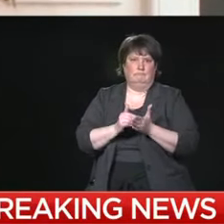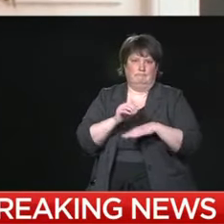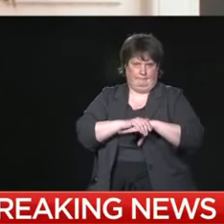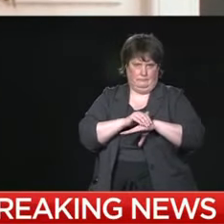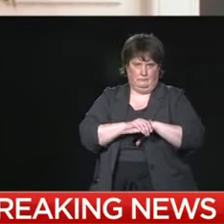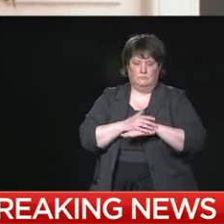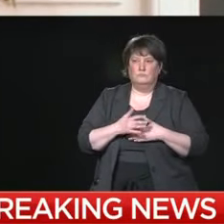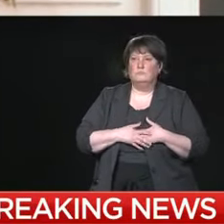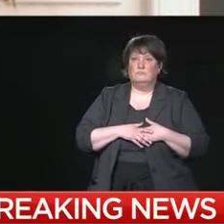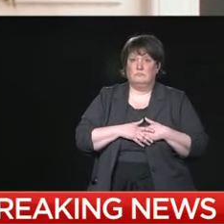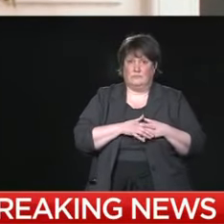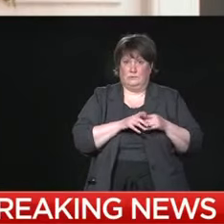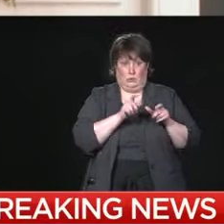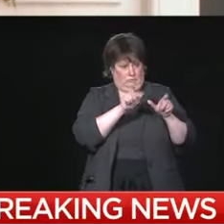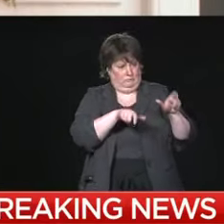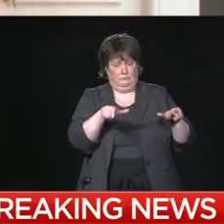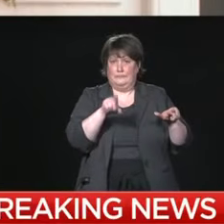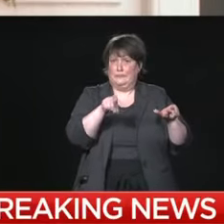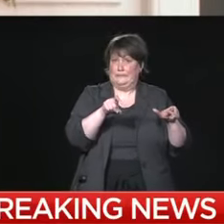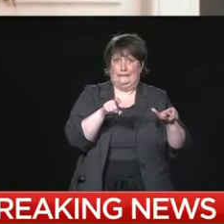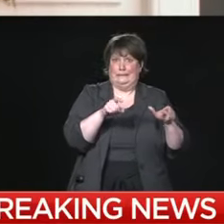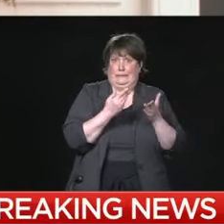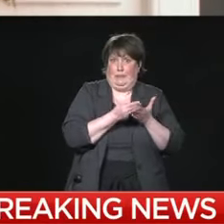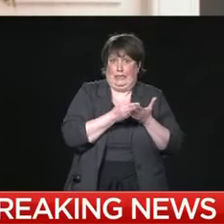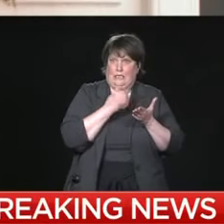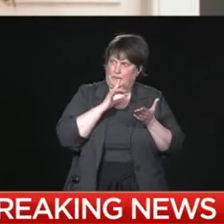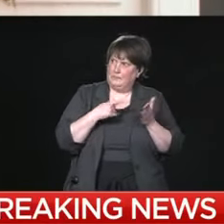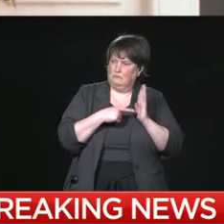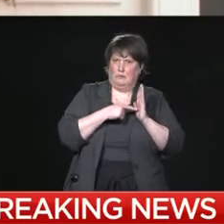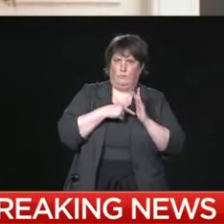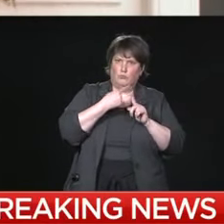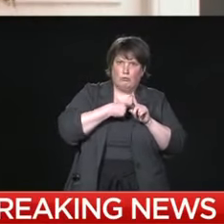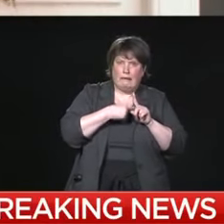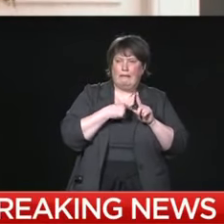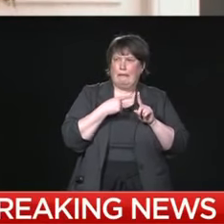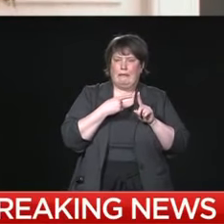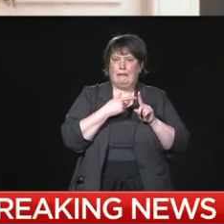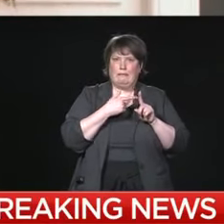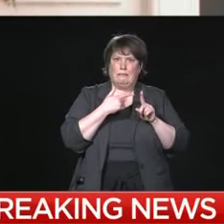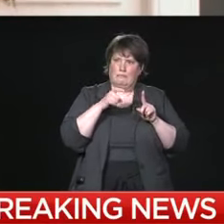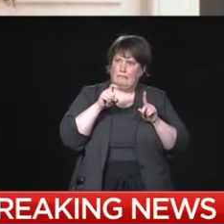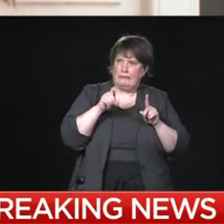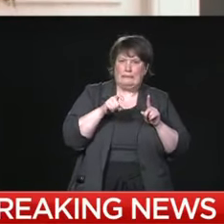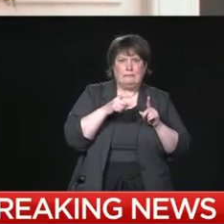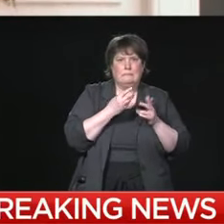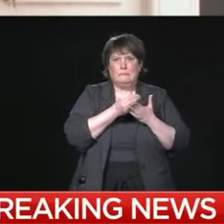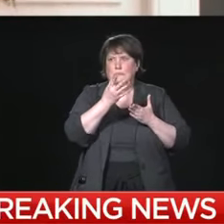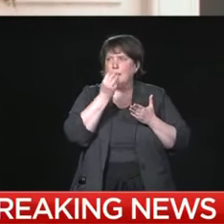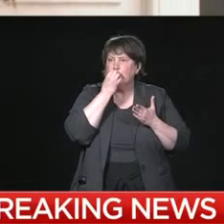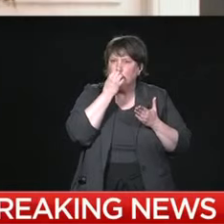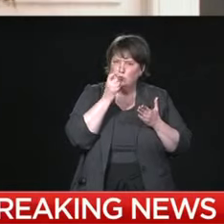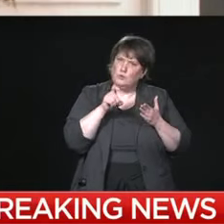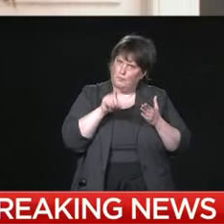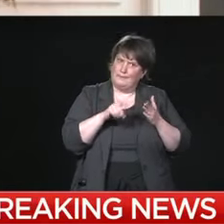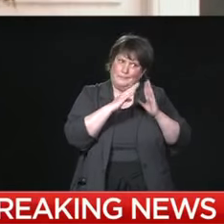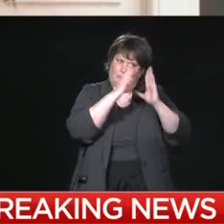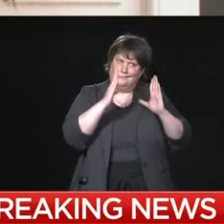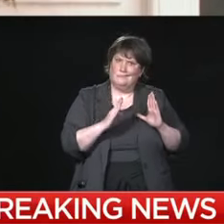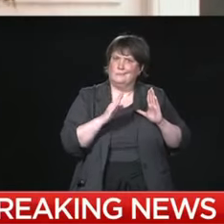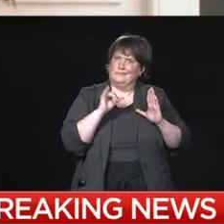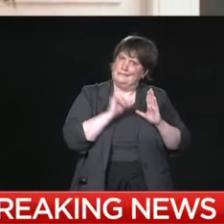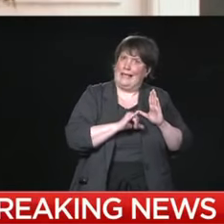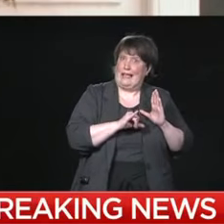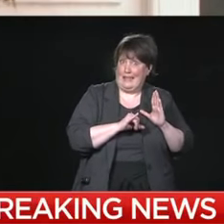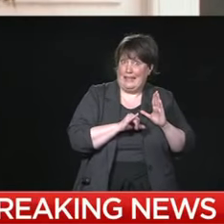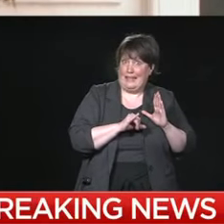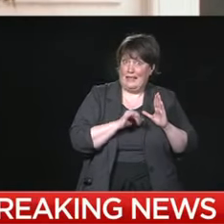People need money to be able to stay home and pay their rents and be able to buy groceries. This is a